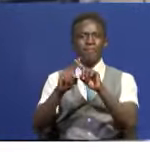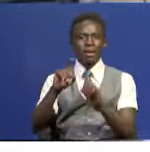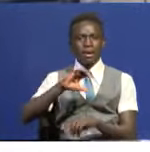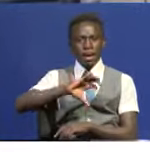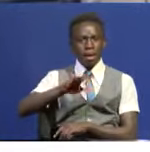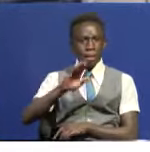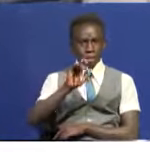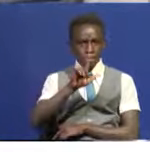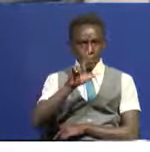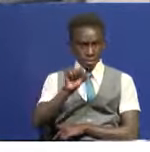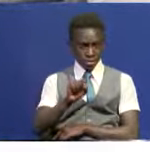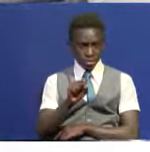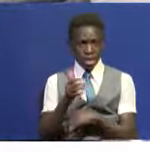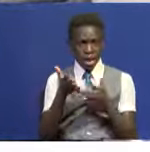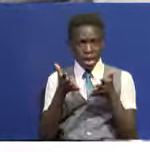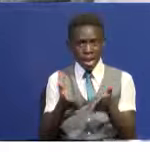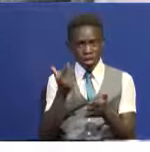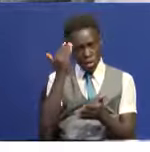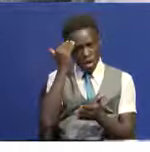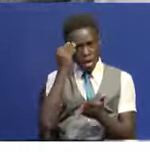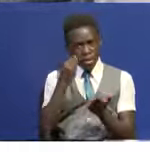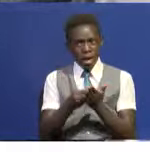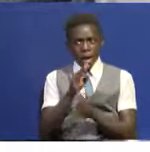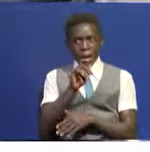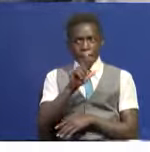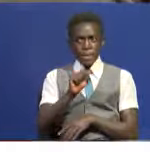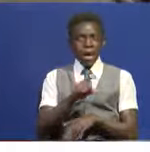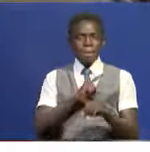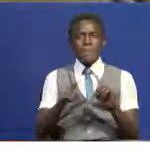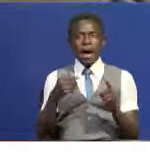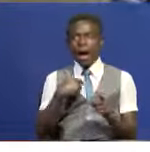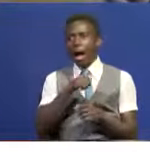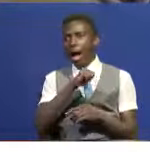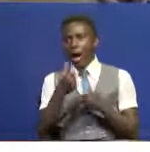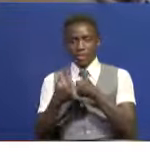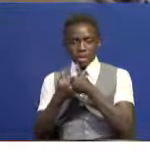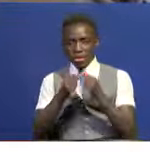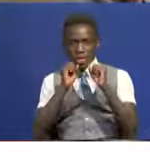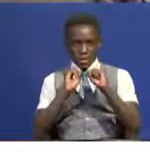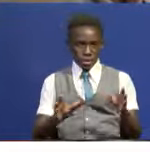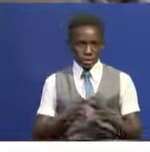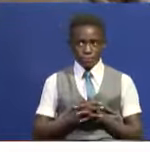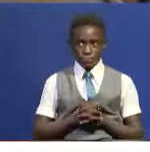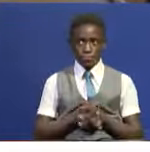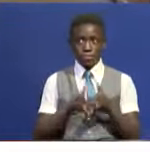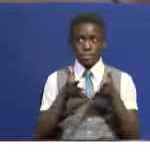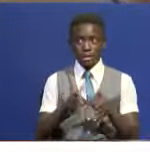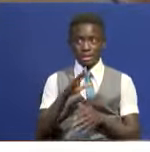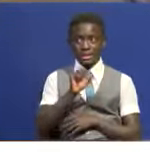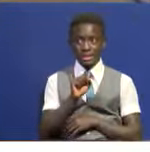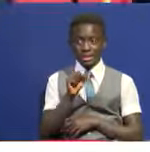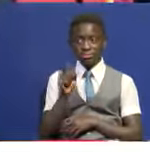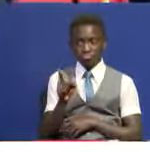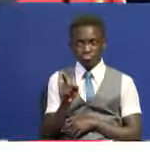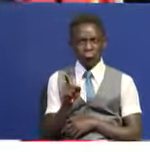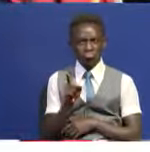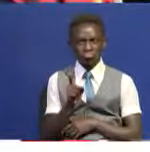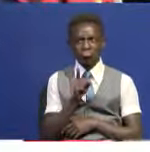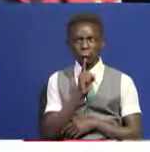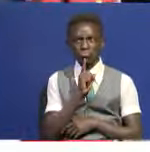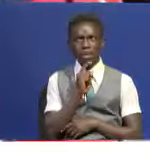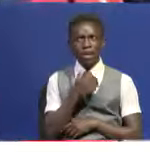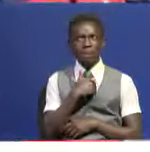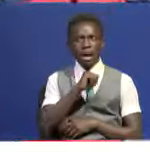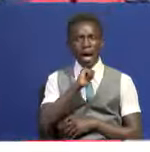bills, financing bills, there is no other cause of alarm. The CS also met farmers at Rokuriri Tea Factory, where